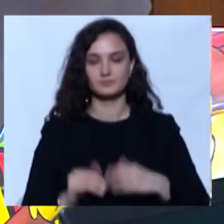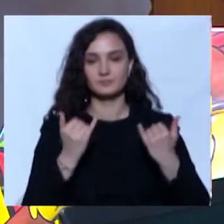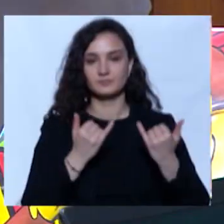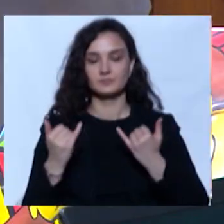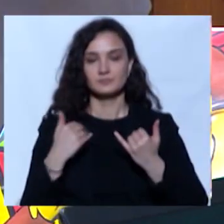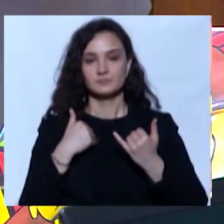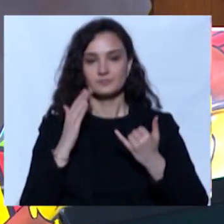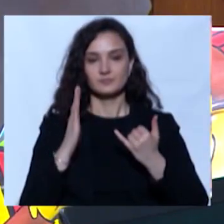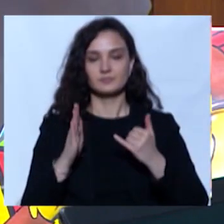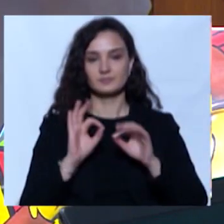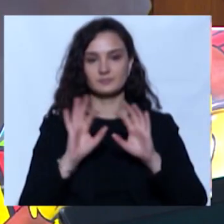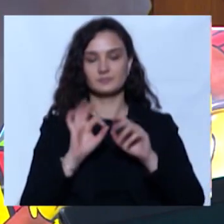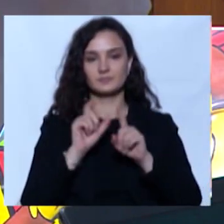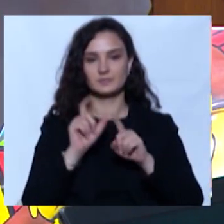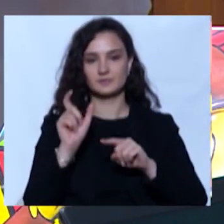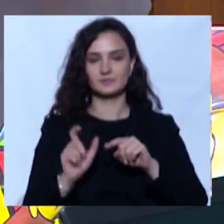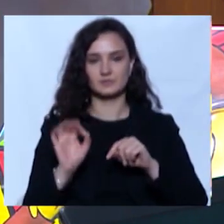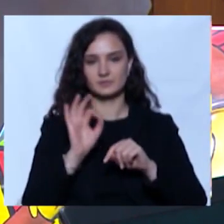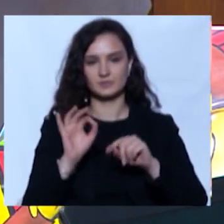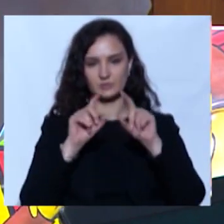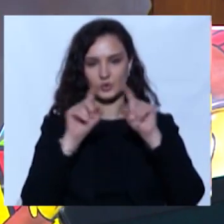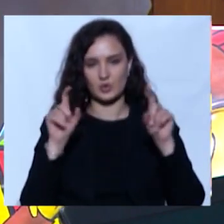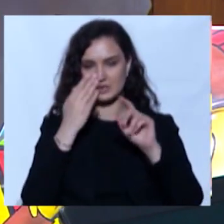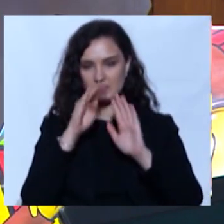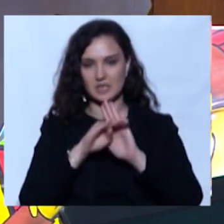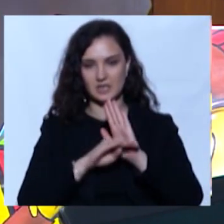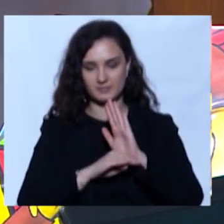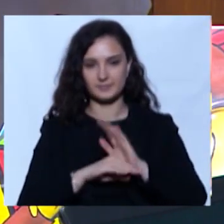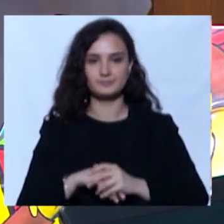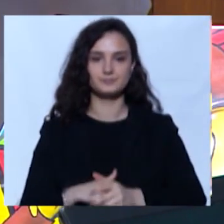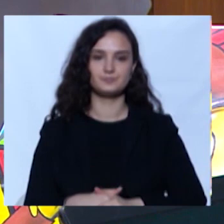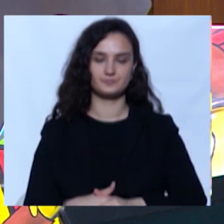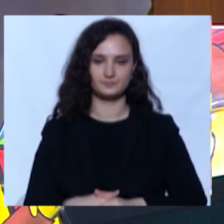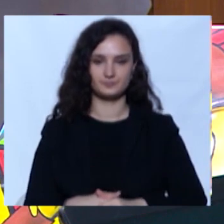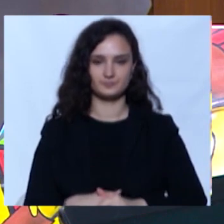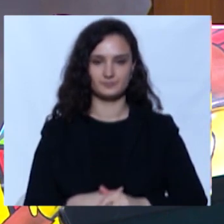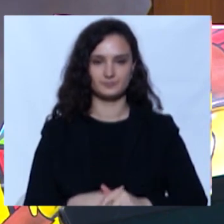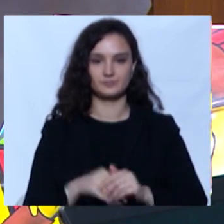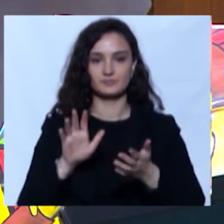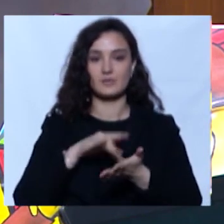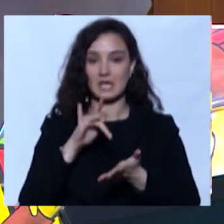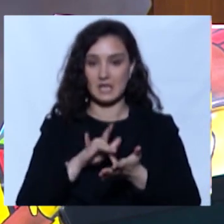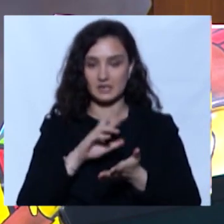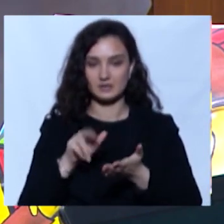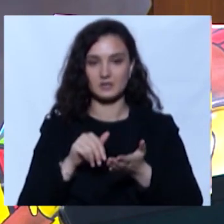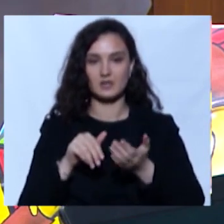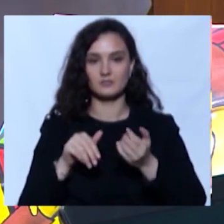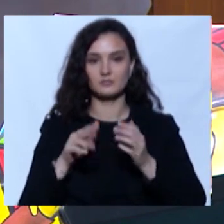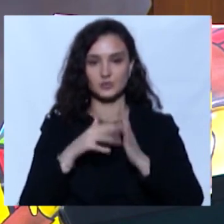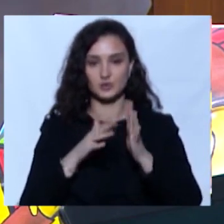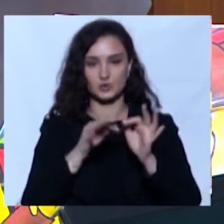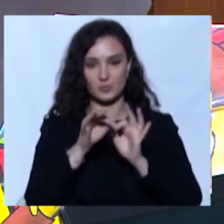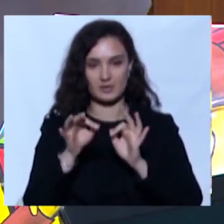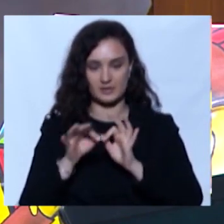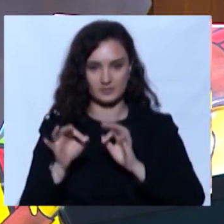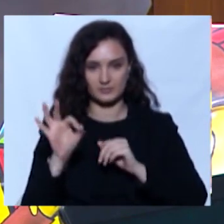Today, we will learn words about school subjects, the city and countryside,